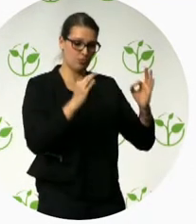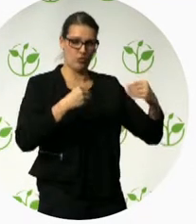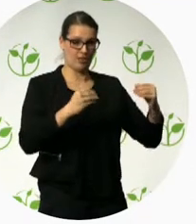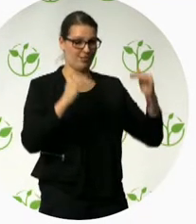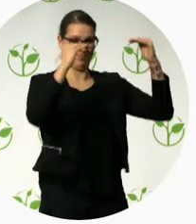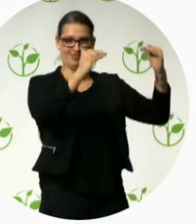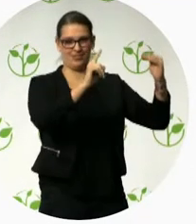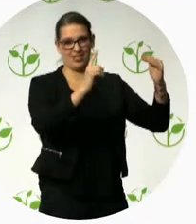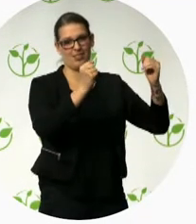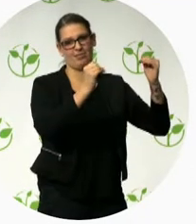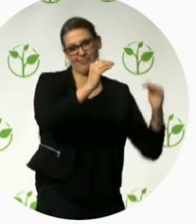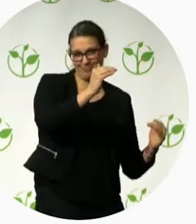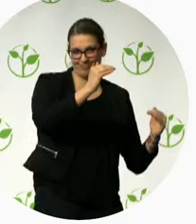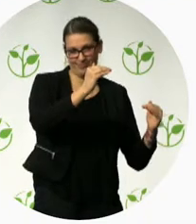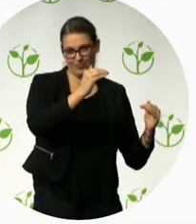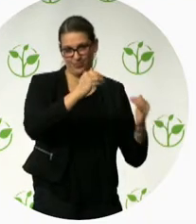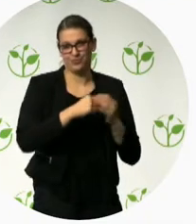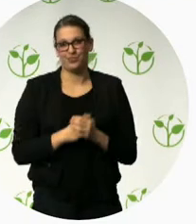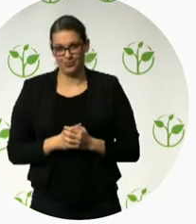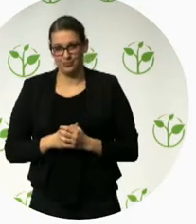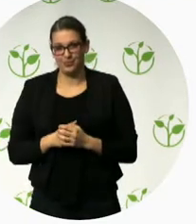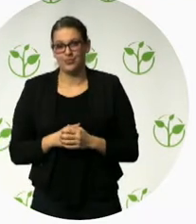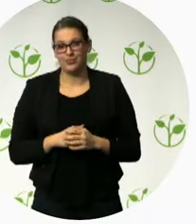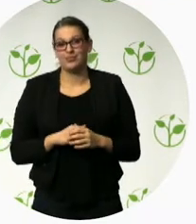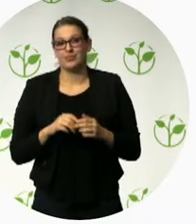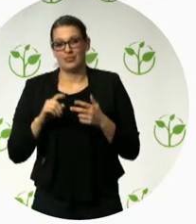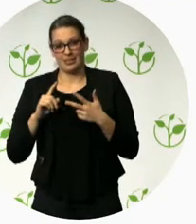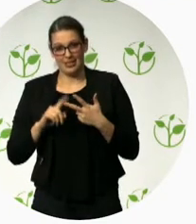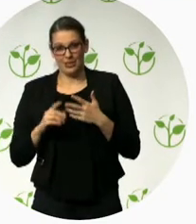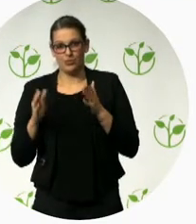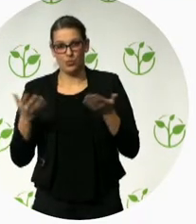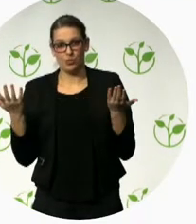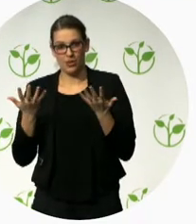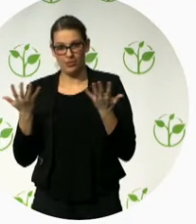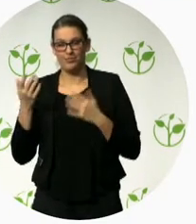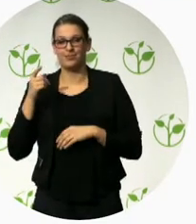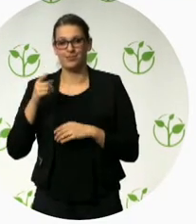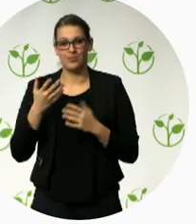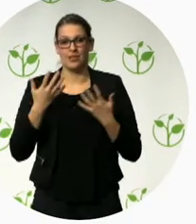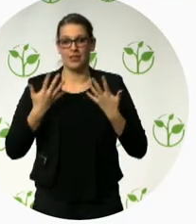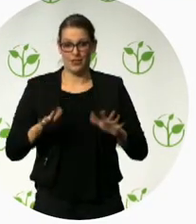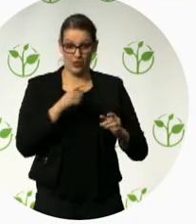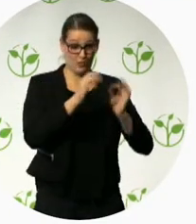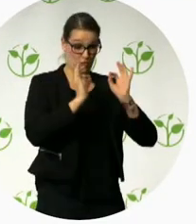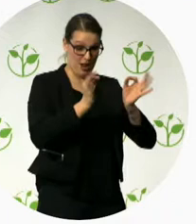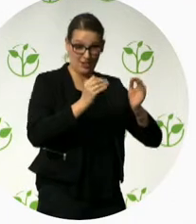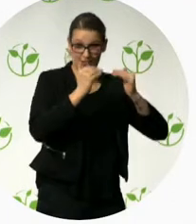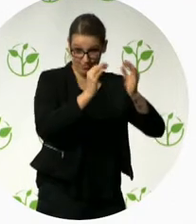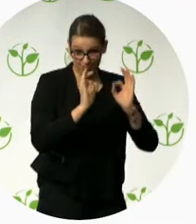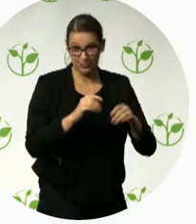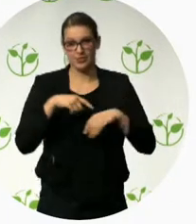because there has to be services available, affordable, accessible, and then we can talk about